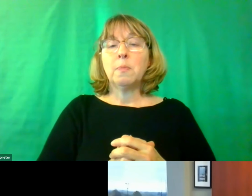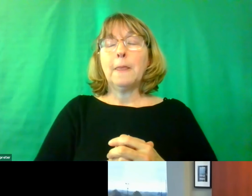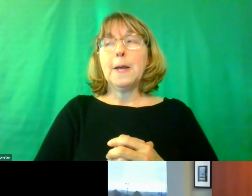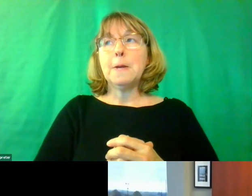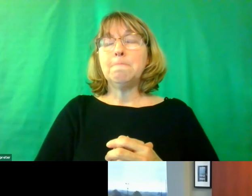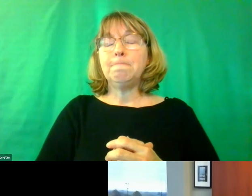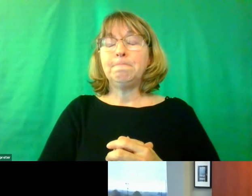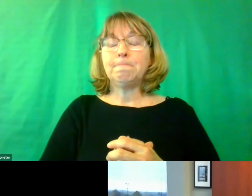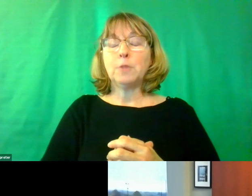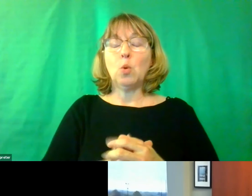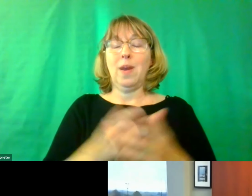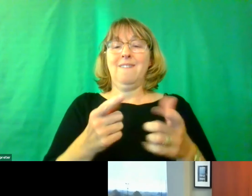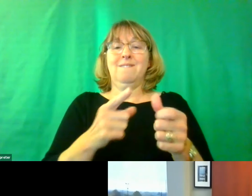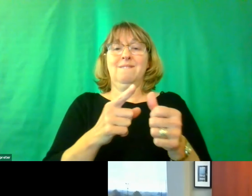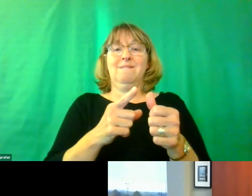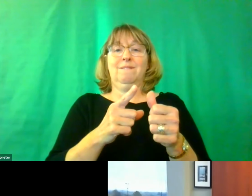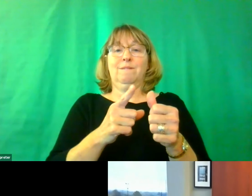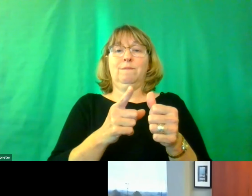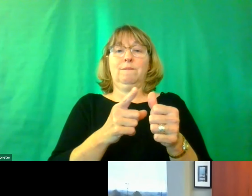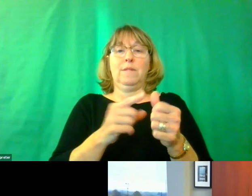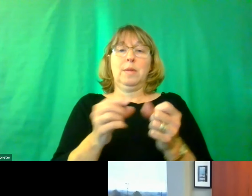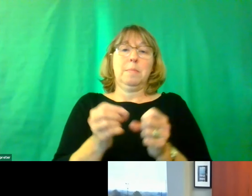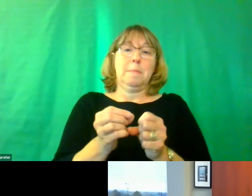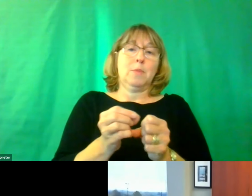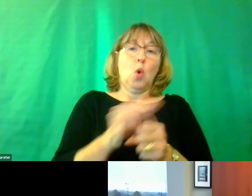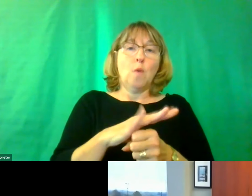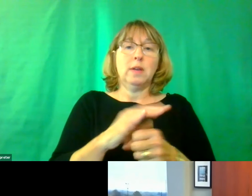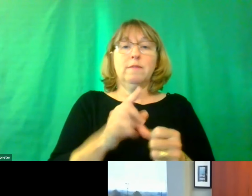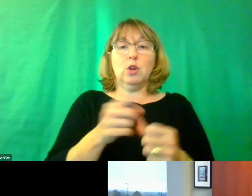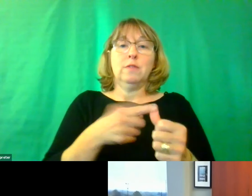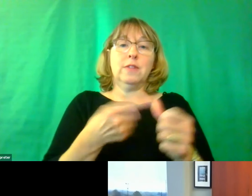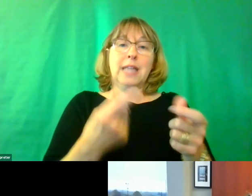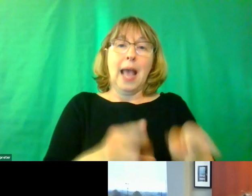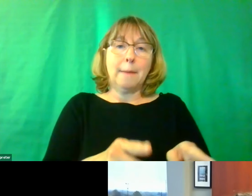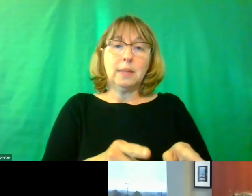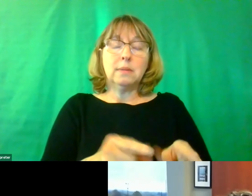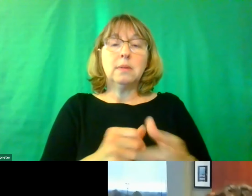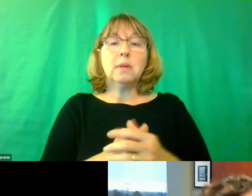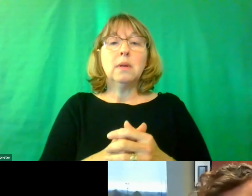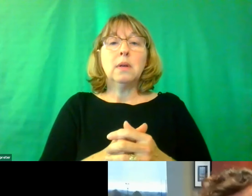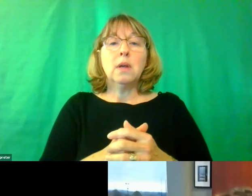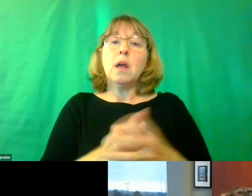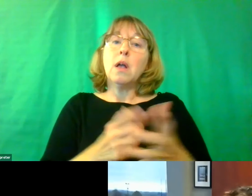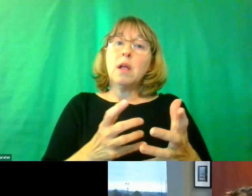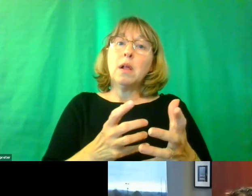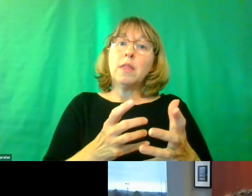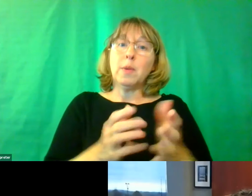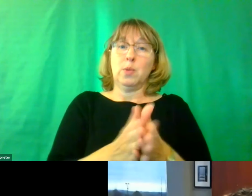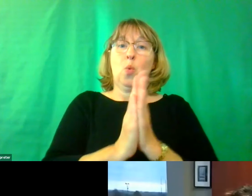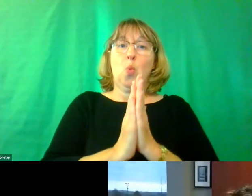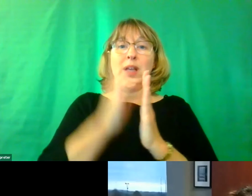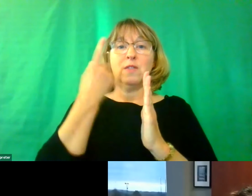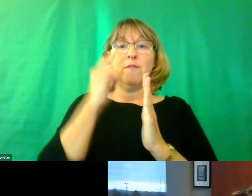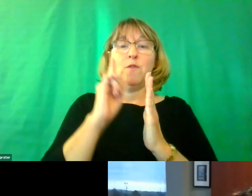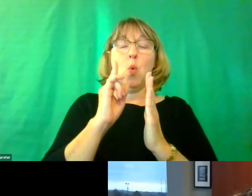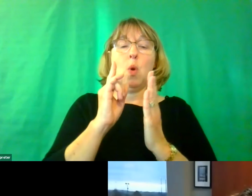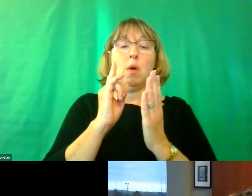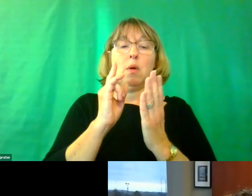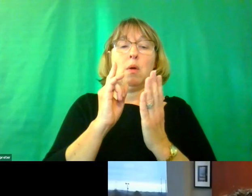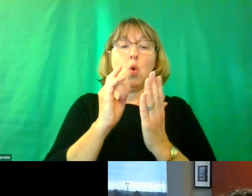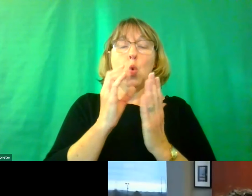this first happened, there was an increase in request for courses that address the ethical issues around justice and resource